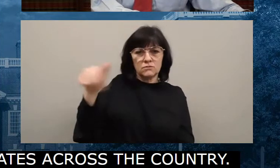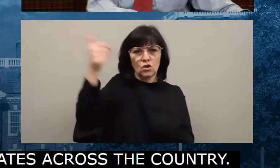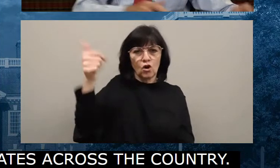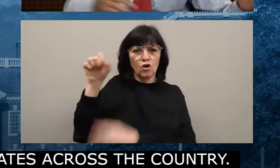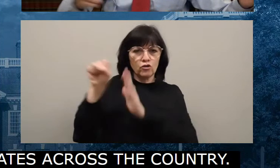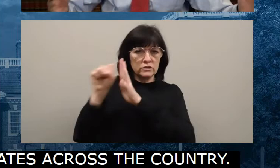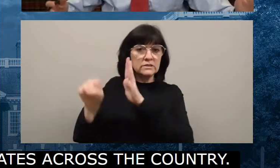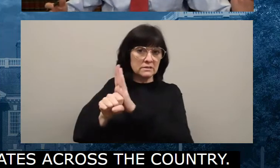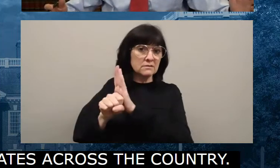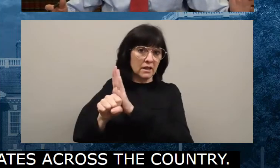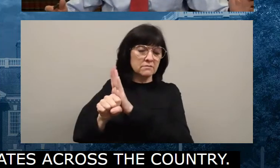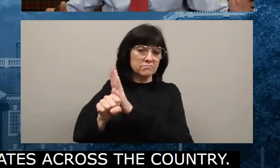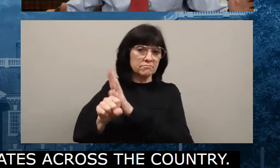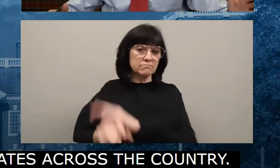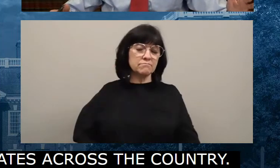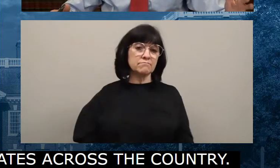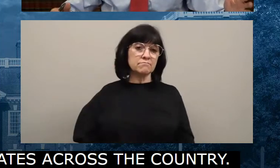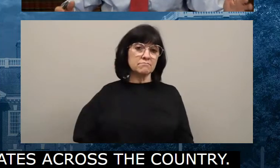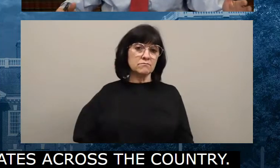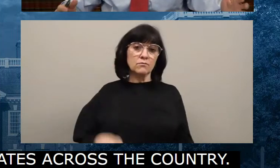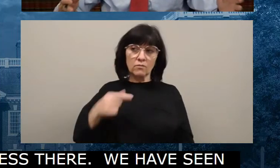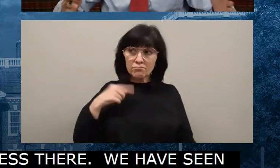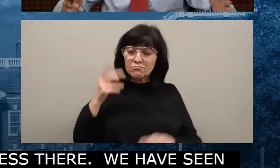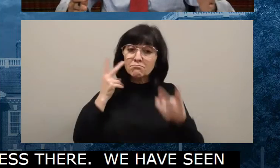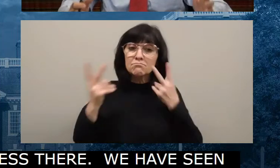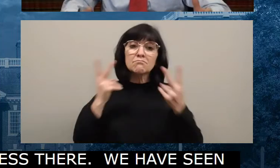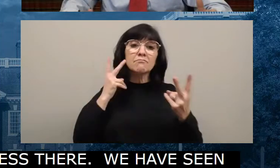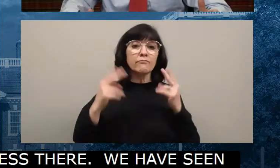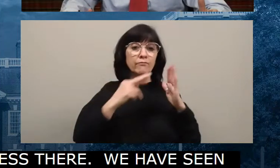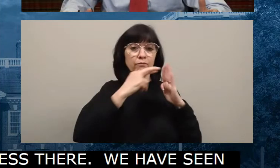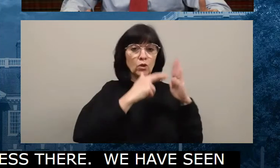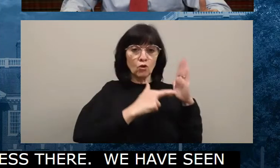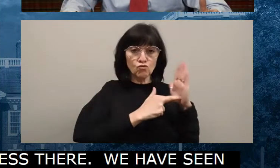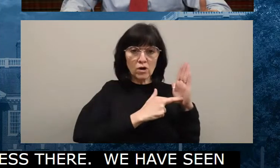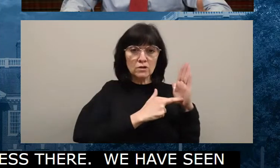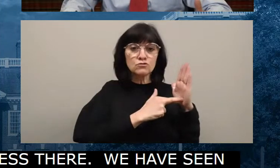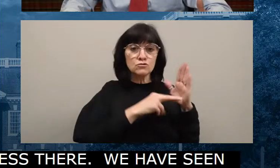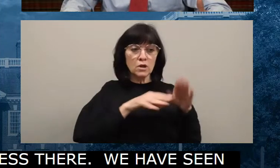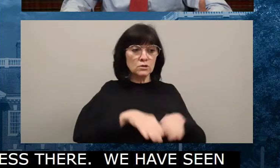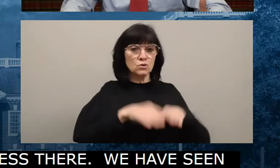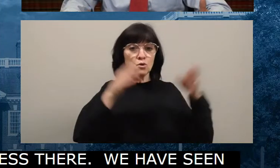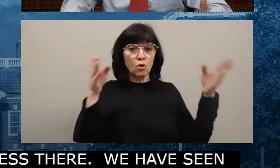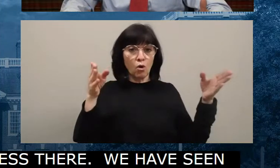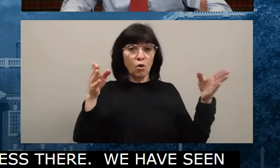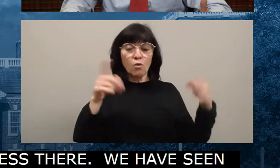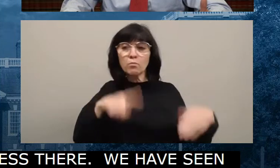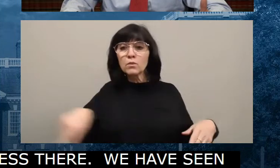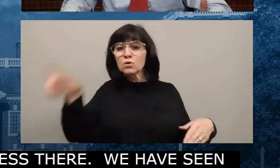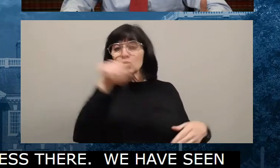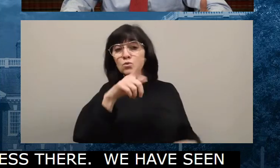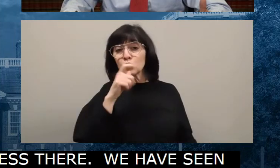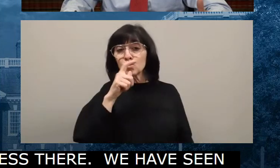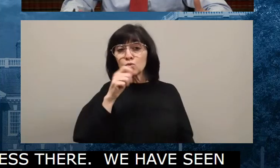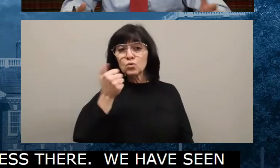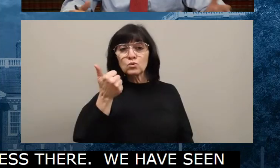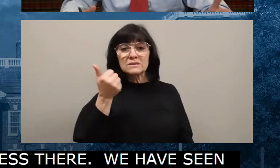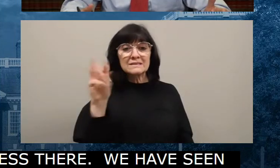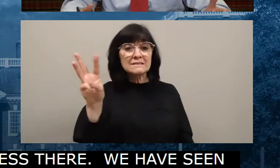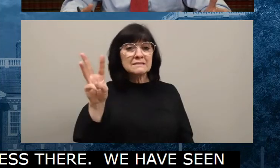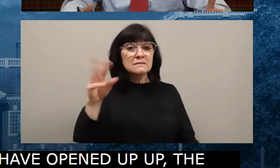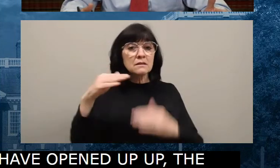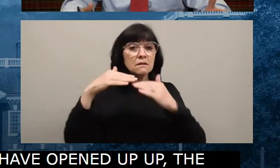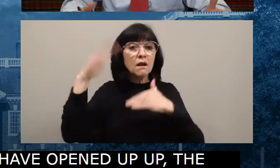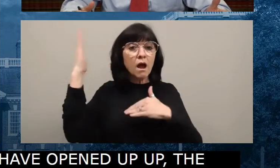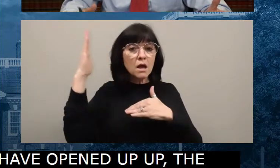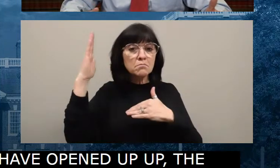particularly as we've opened it up, registrations for everyone 16 and over. And